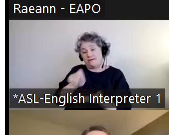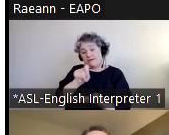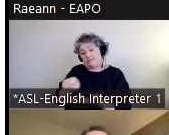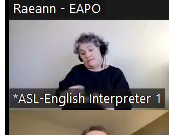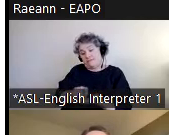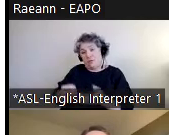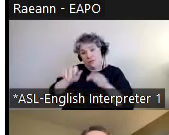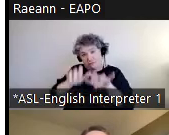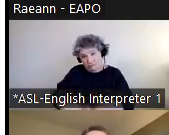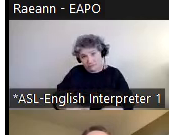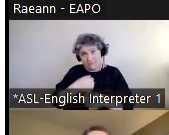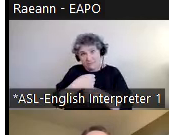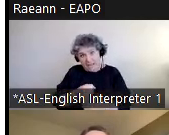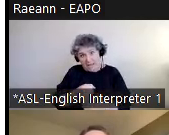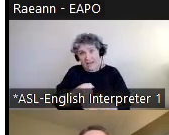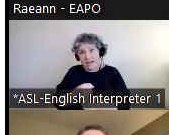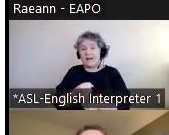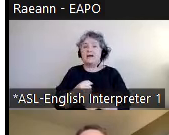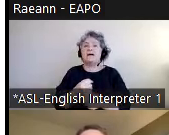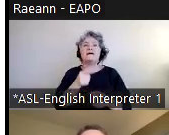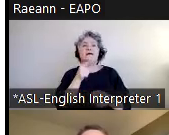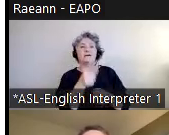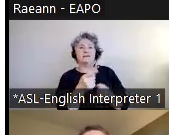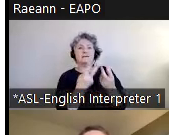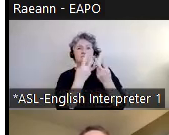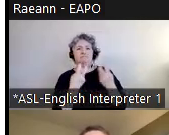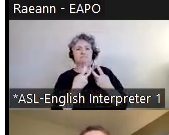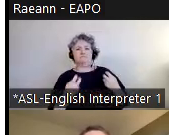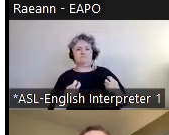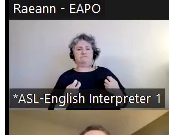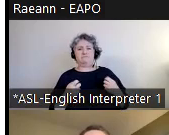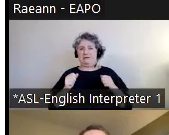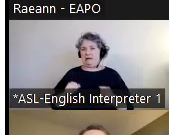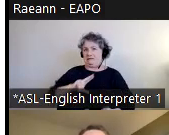making the document is the one who's assessing your capacity to sign it.